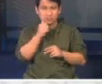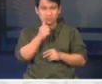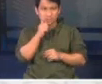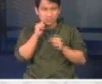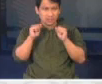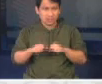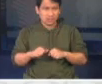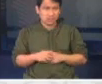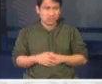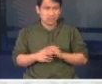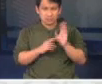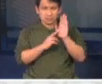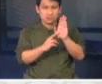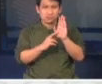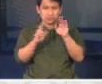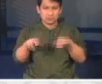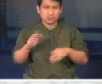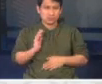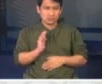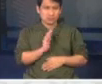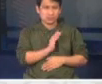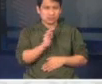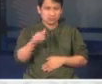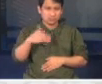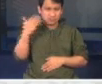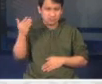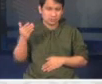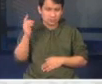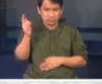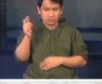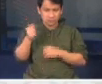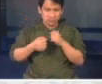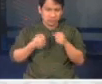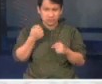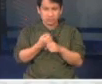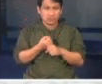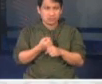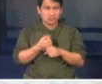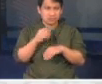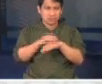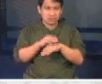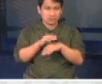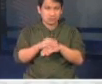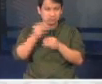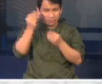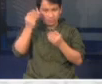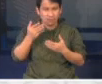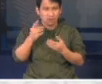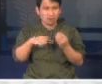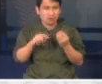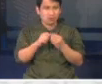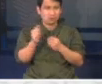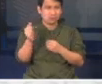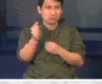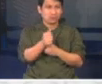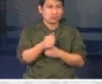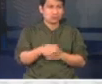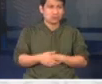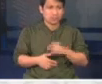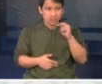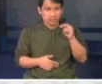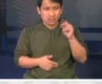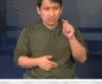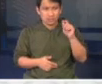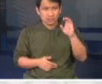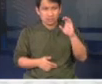we represented in Congress for the past 20 years. Alarming ito kasi ang NTF LCAC po